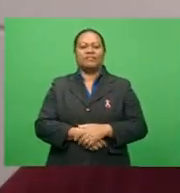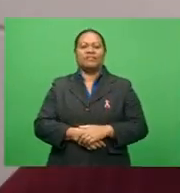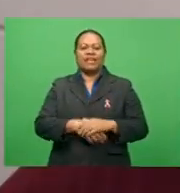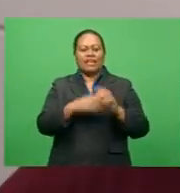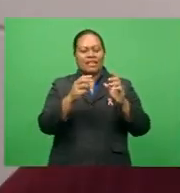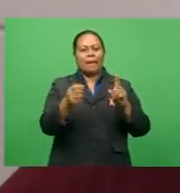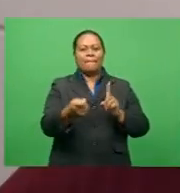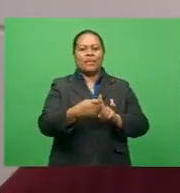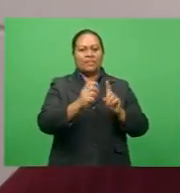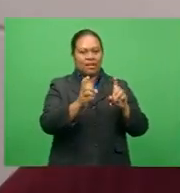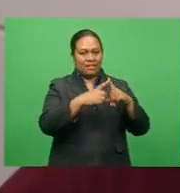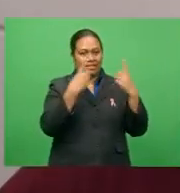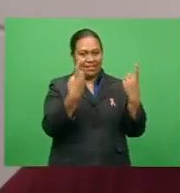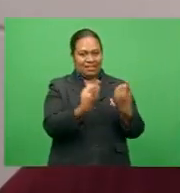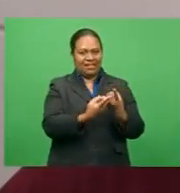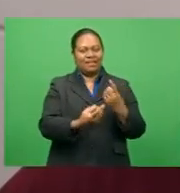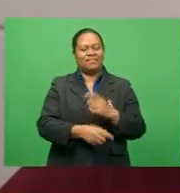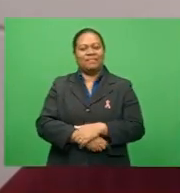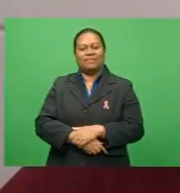Division. Be